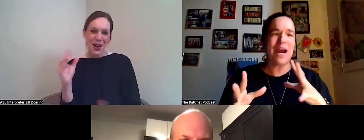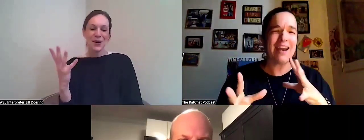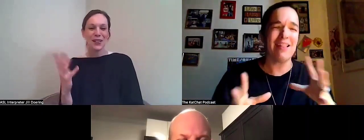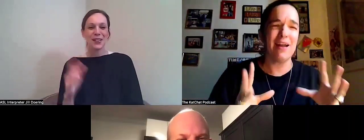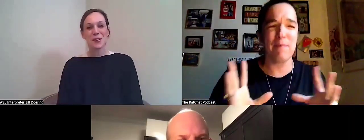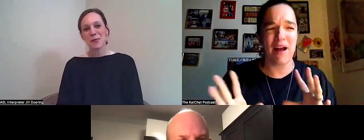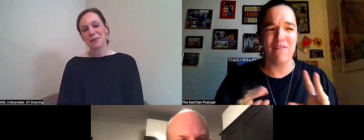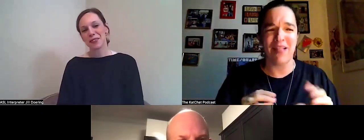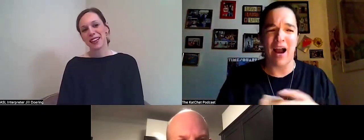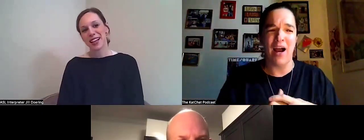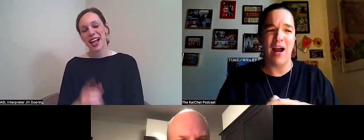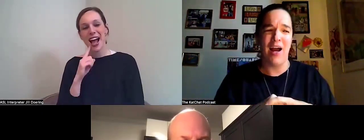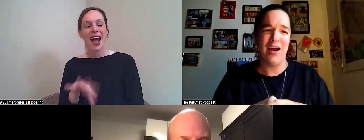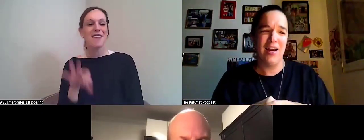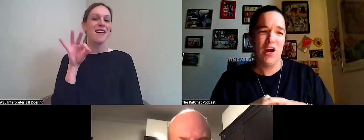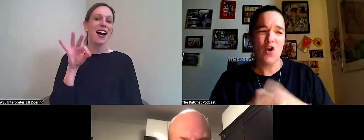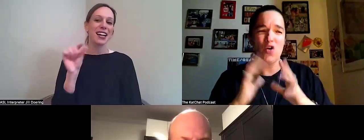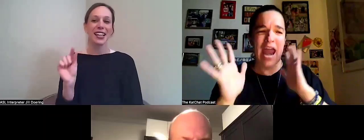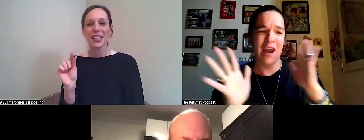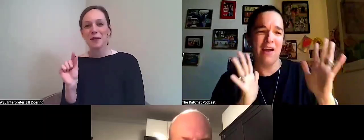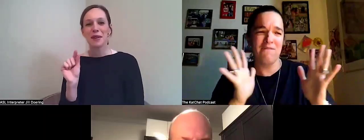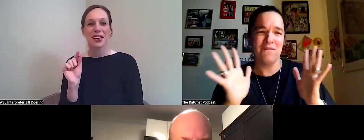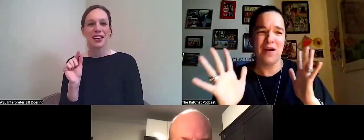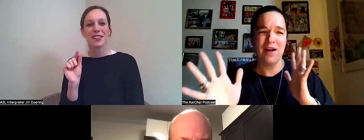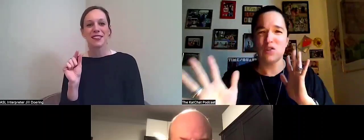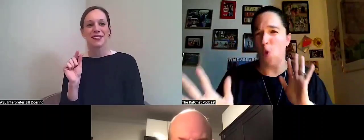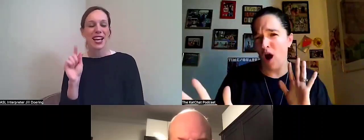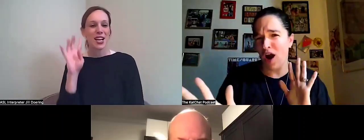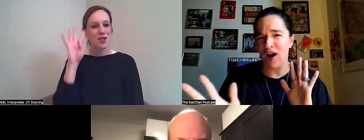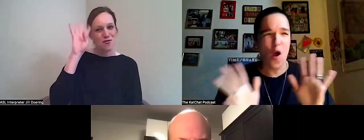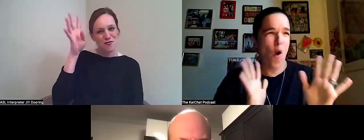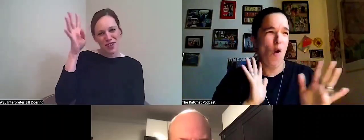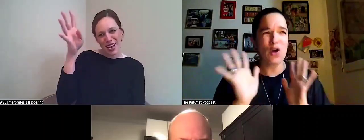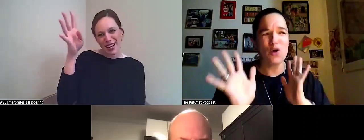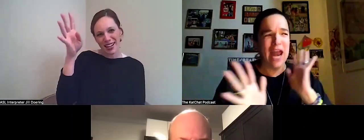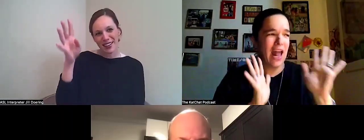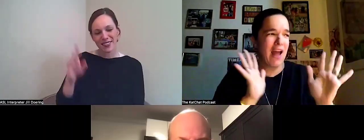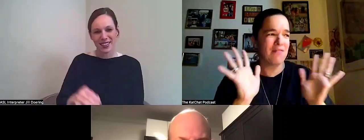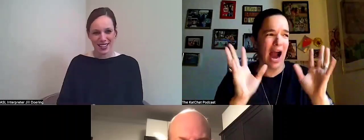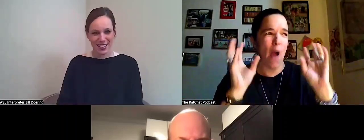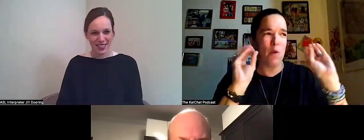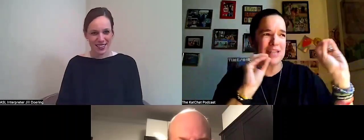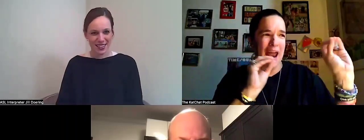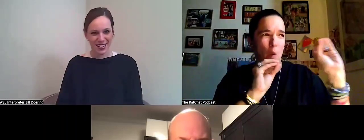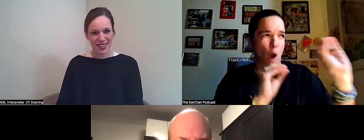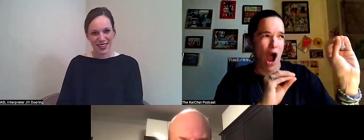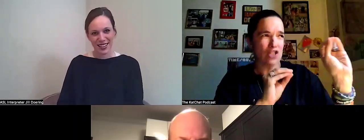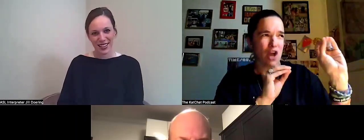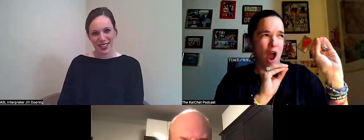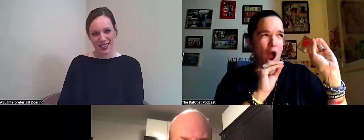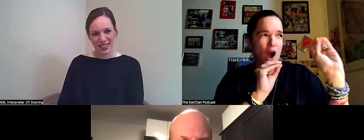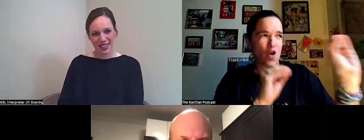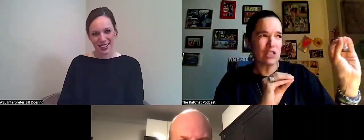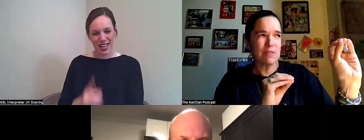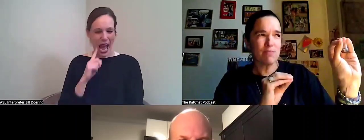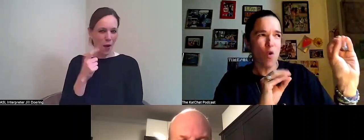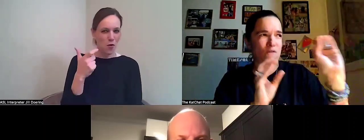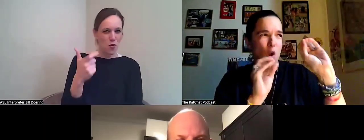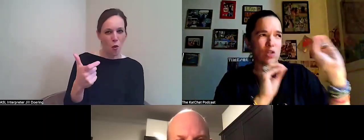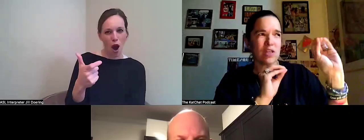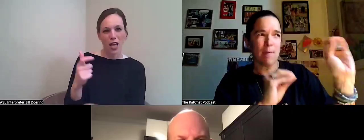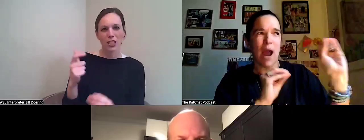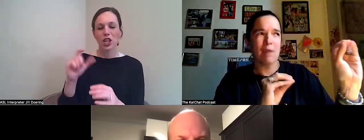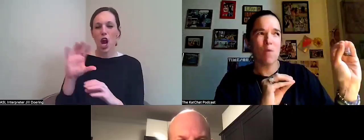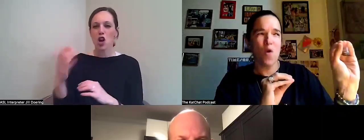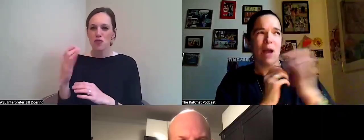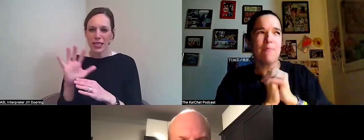I find a little bit of like a creative block or creative, like I would watch a Christmas movie